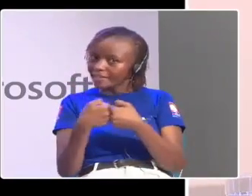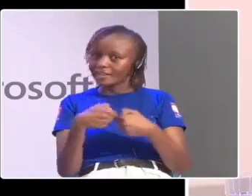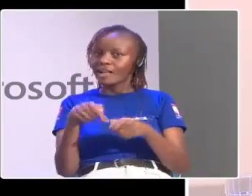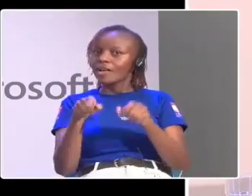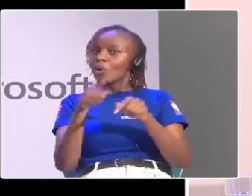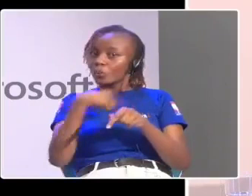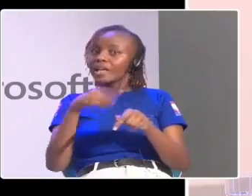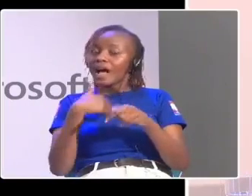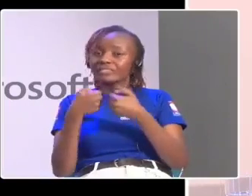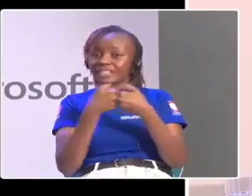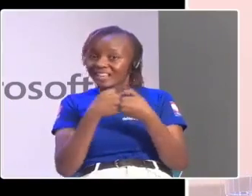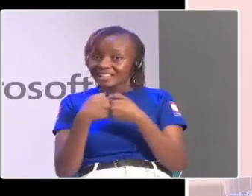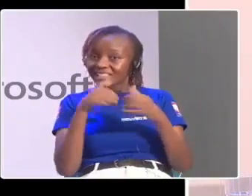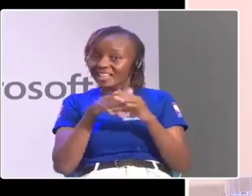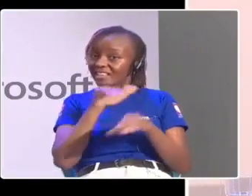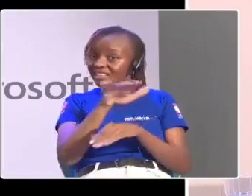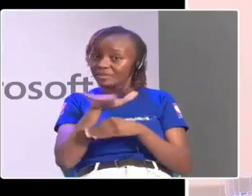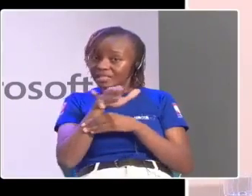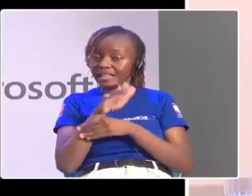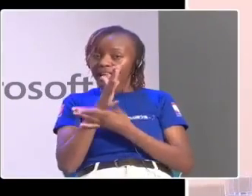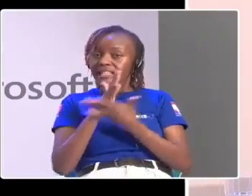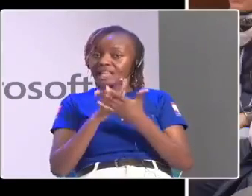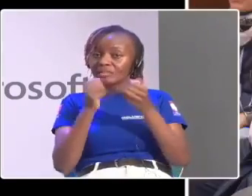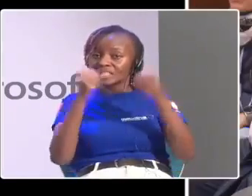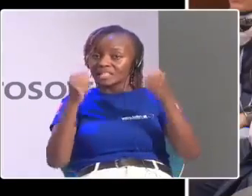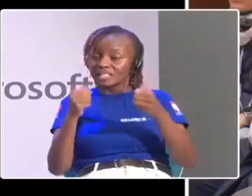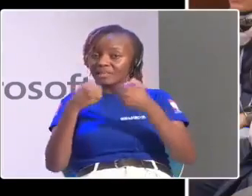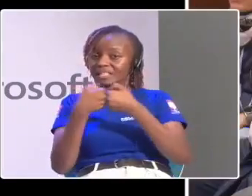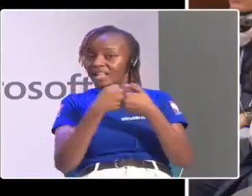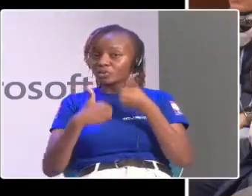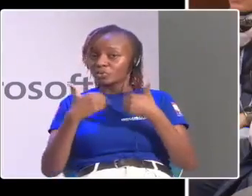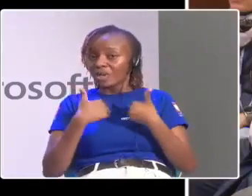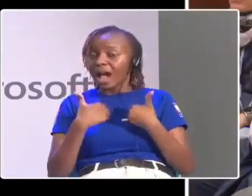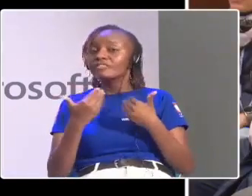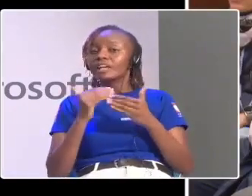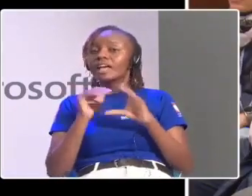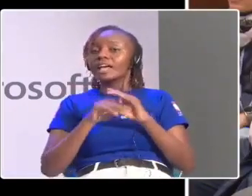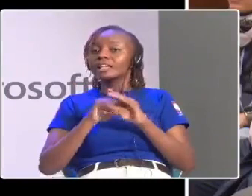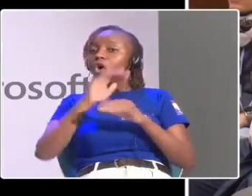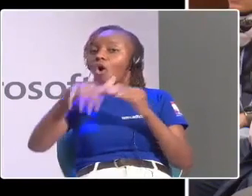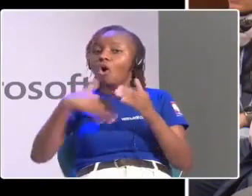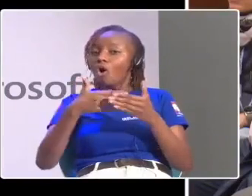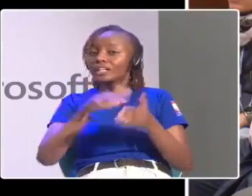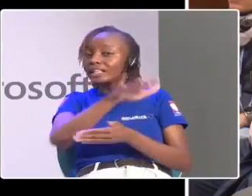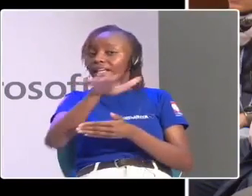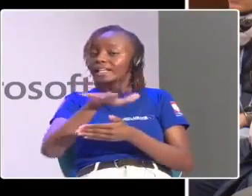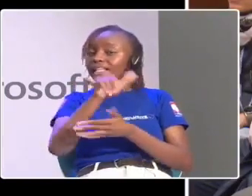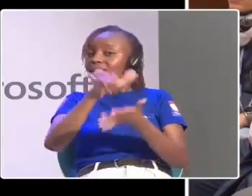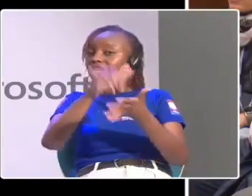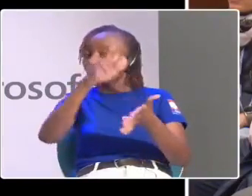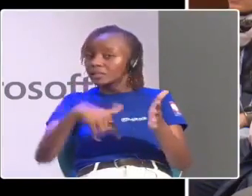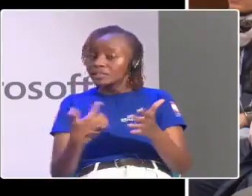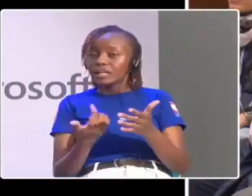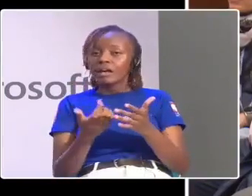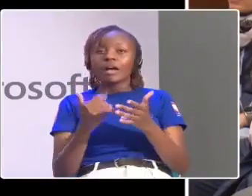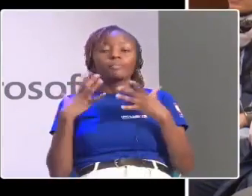in this space, and one of the systemic challenges that we continue to face across industries is that people